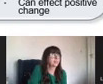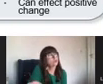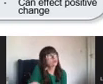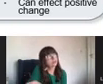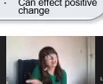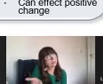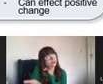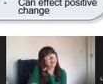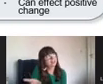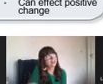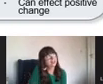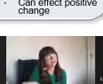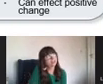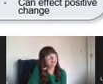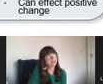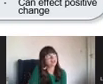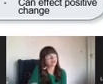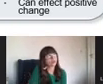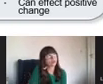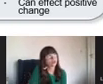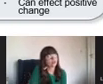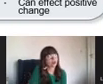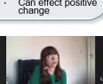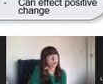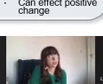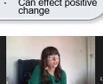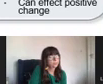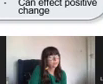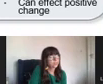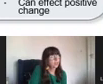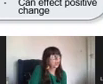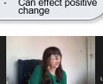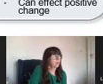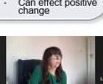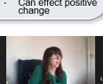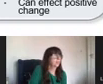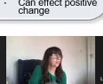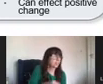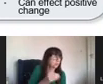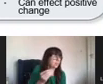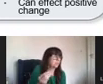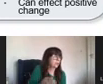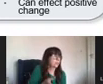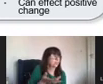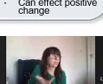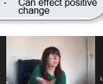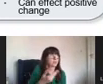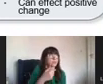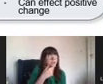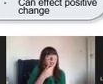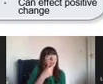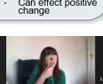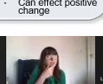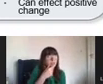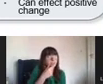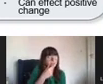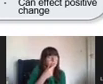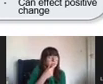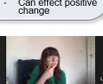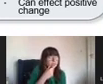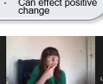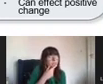a building. That's more likely to be seen as reasonable because it's a one-off cost. And so there's quite interesting examples around case